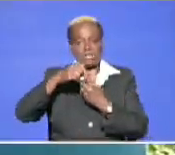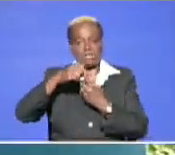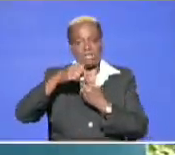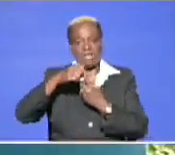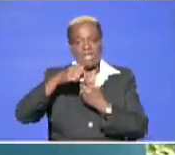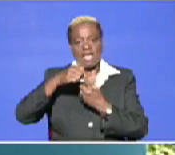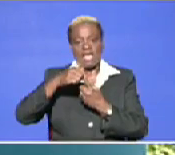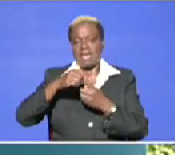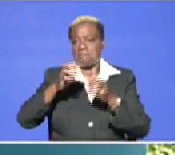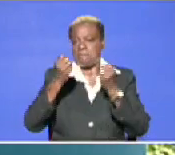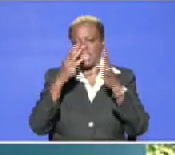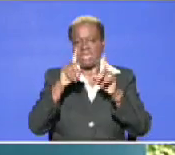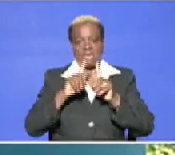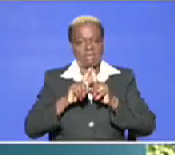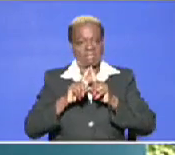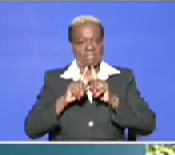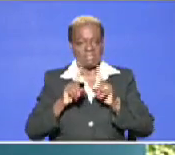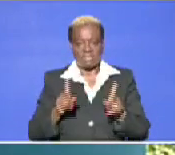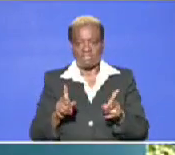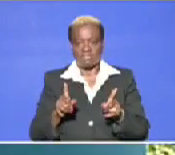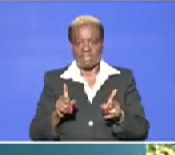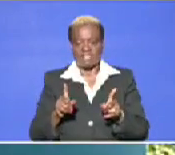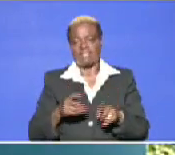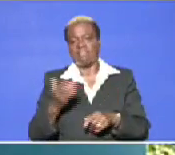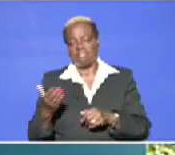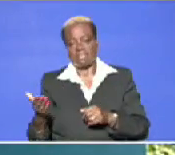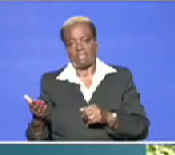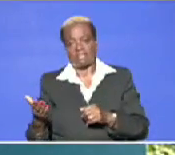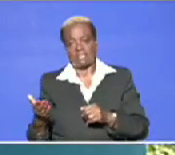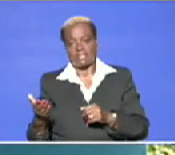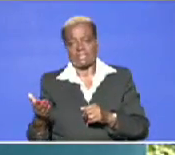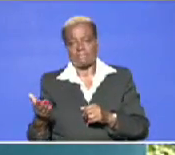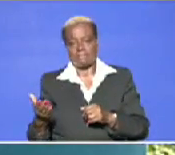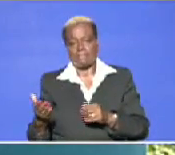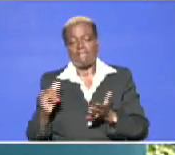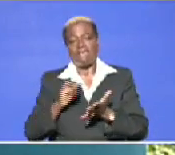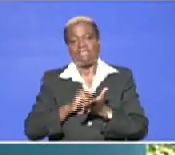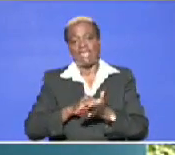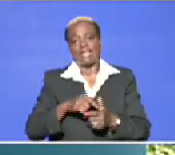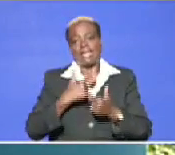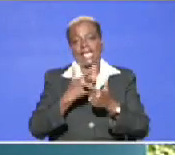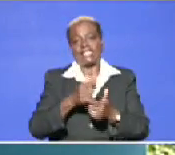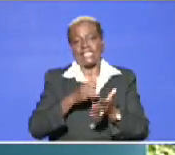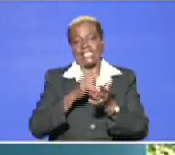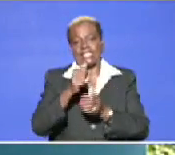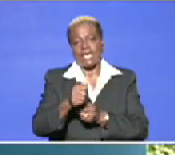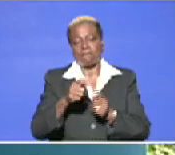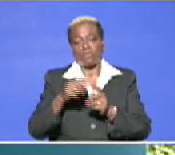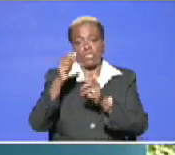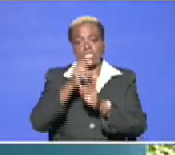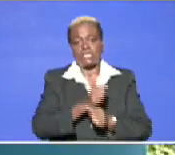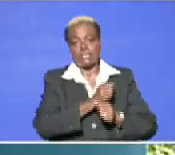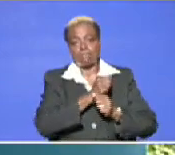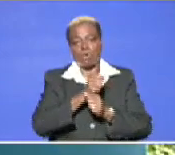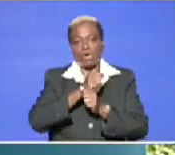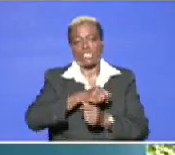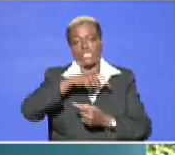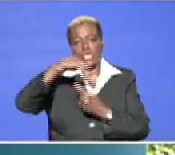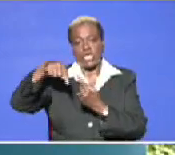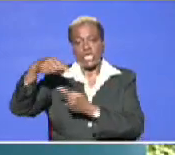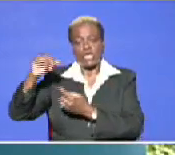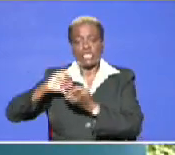variety of venues that can lend itself quite well to the sports tourism